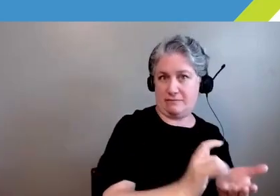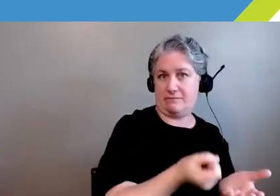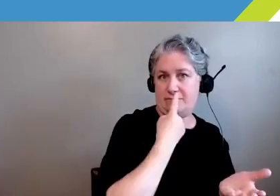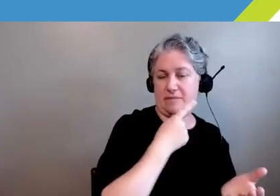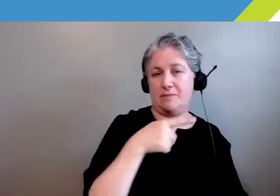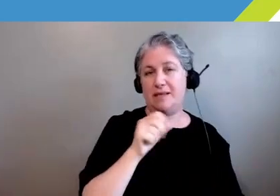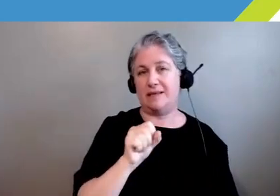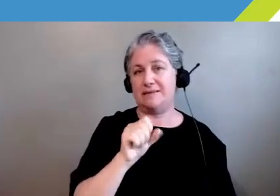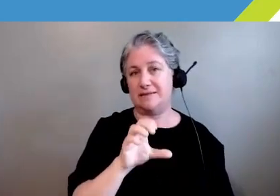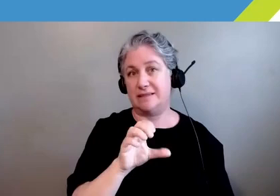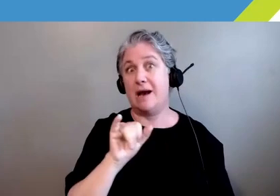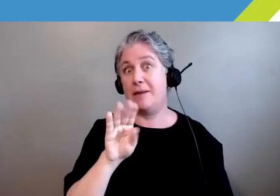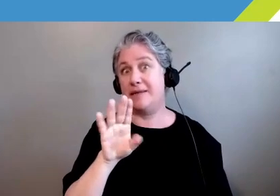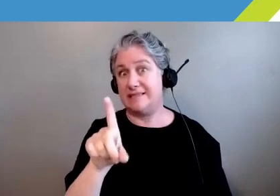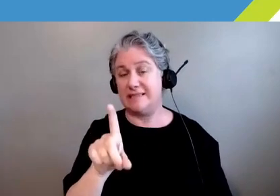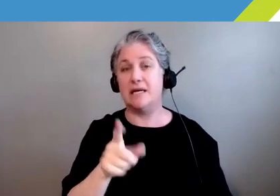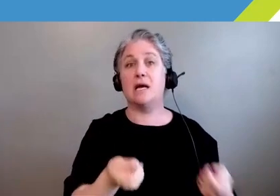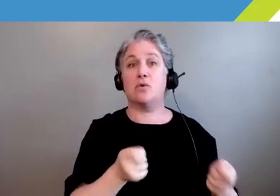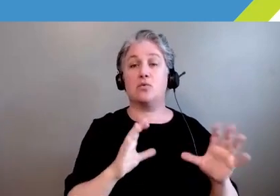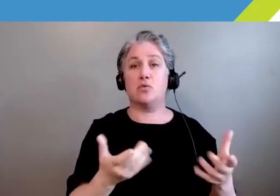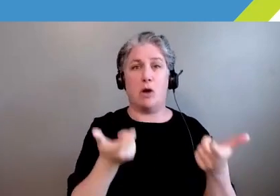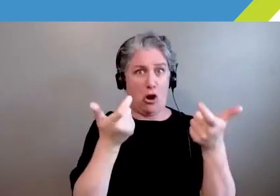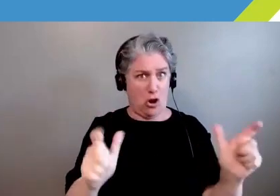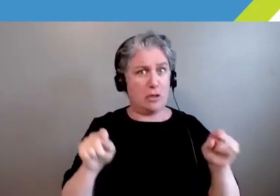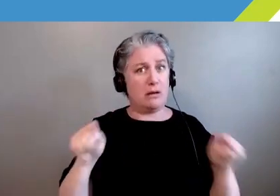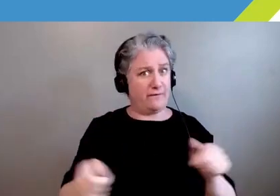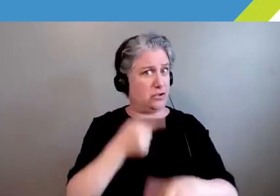PSC IBD that had a control group, and it was by far the largest.